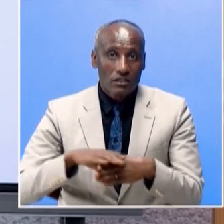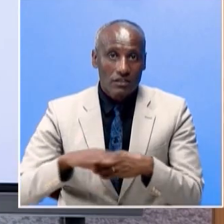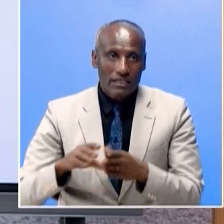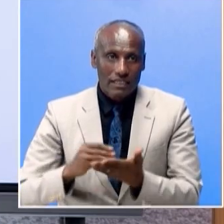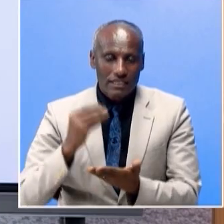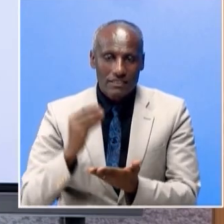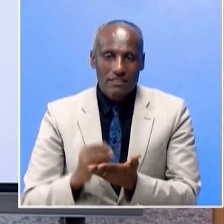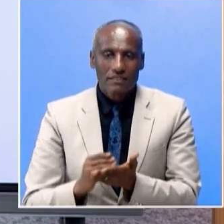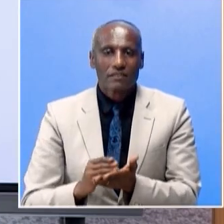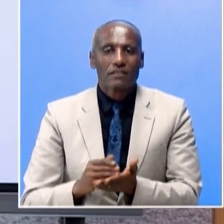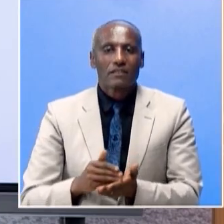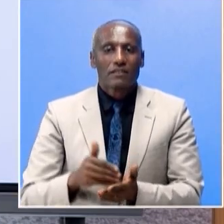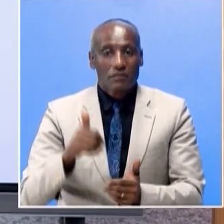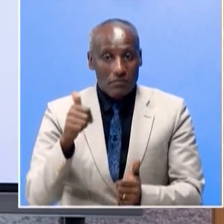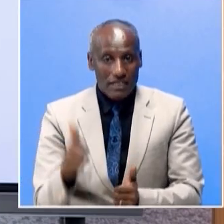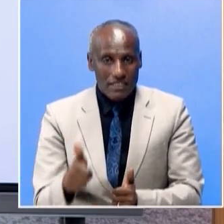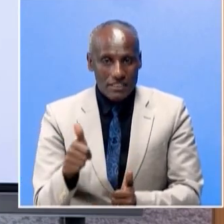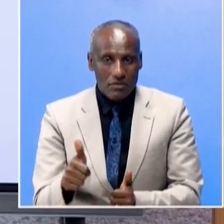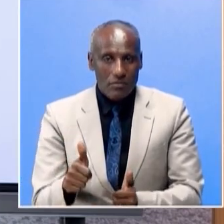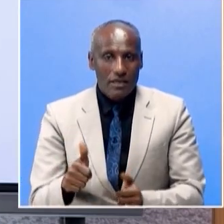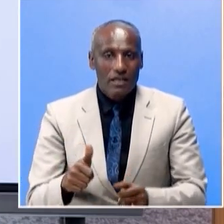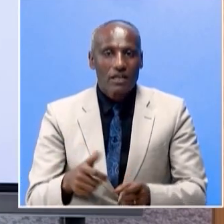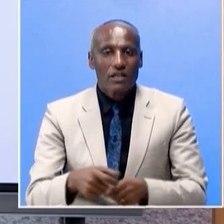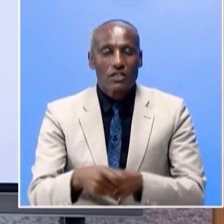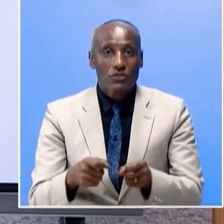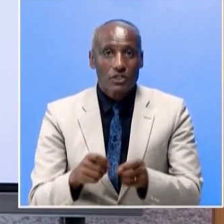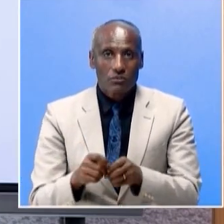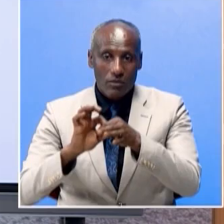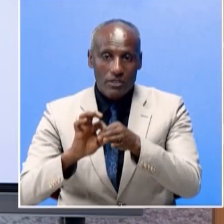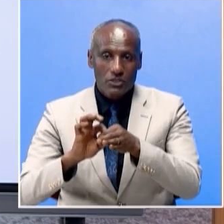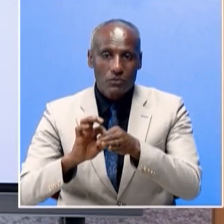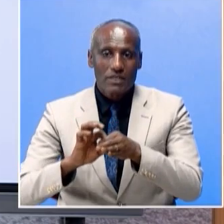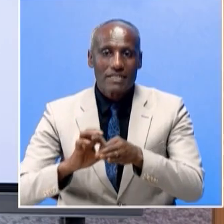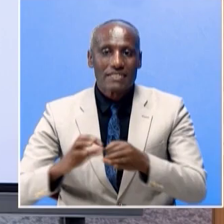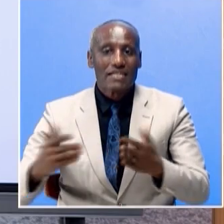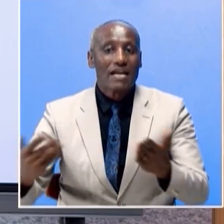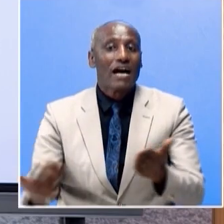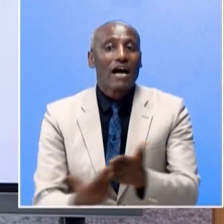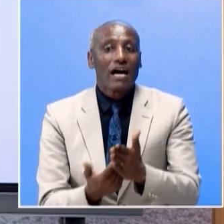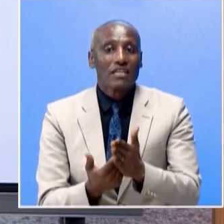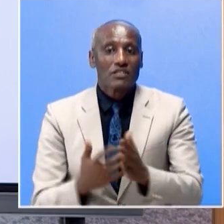City Government of Addis Ababa Education Bureau in collaboration with Addis Media Network.